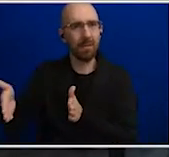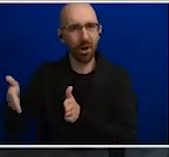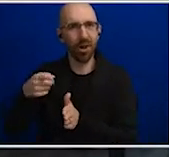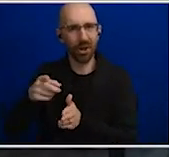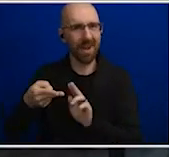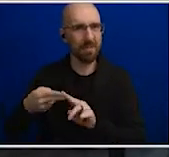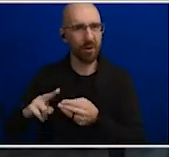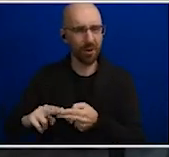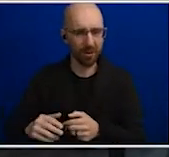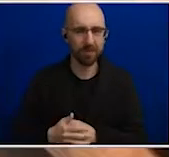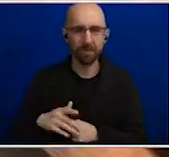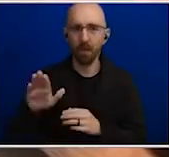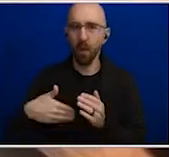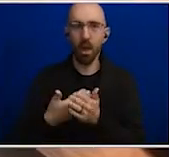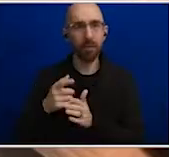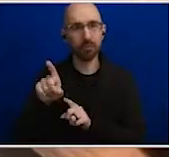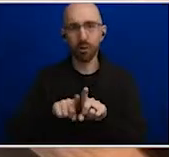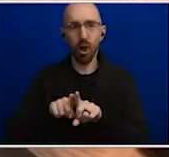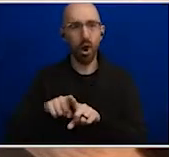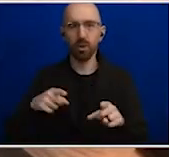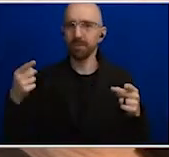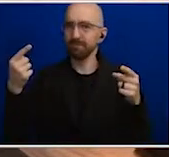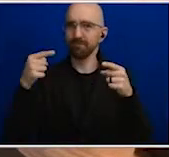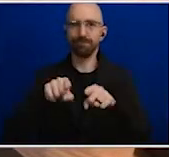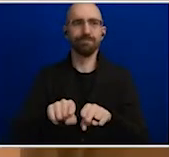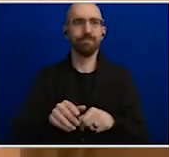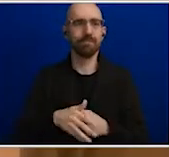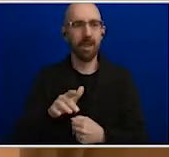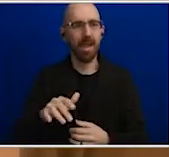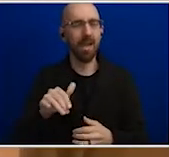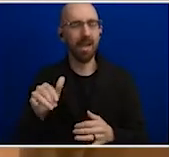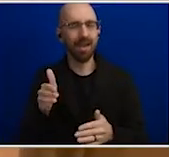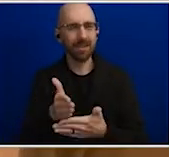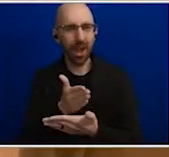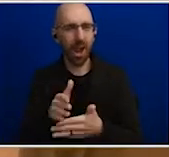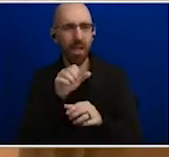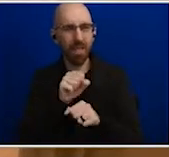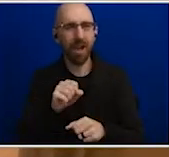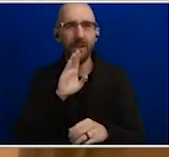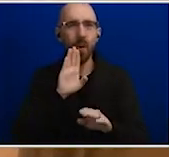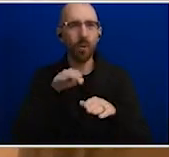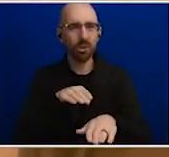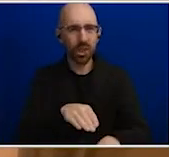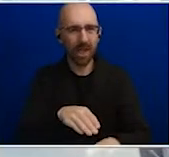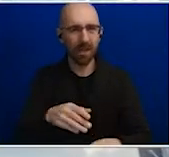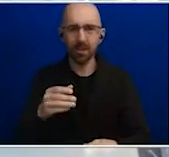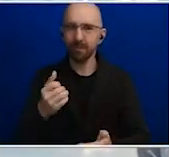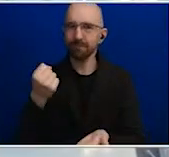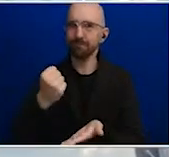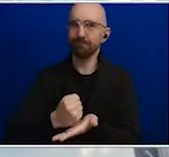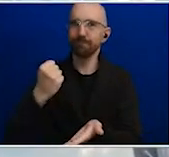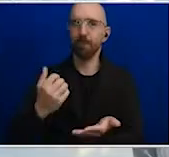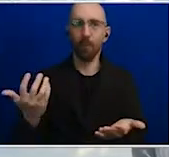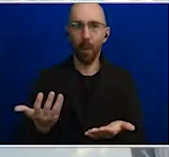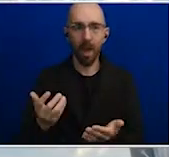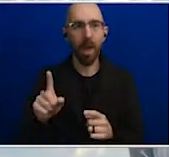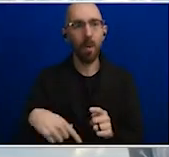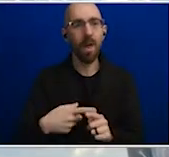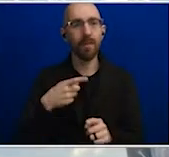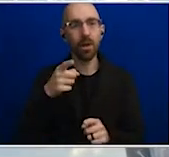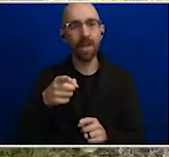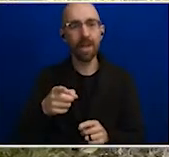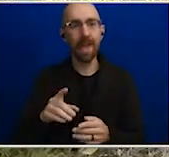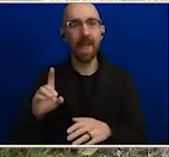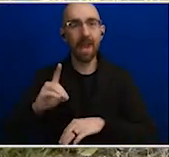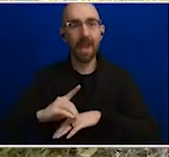collided. They fell in love through their shared love of the ocean. What sealed it for Marcy was when Richard pulled a diamond out of the